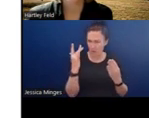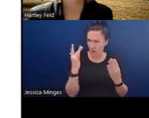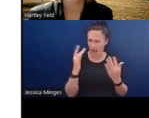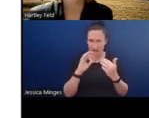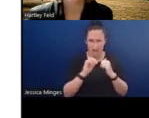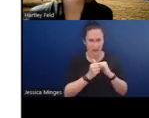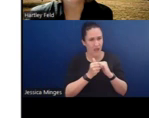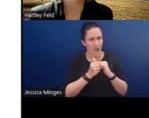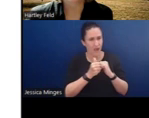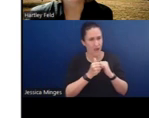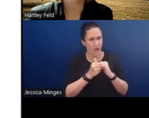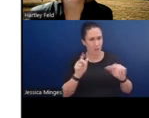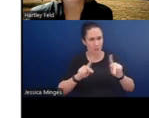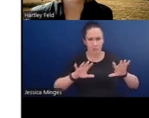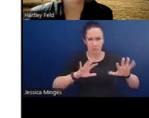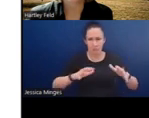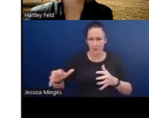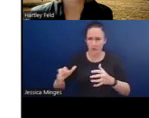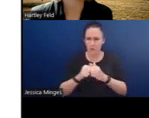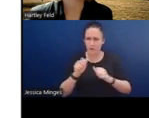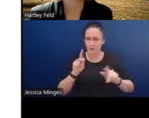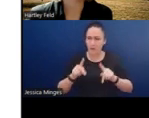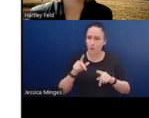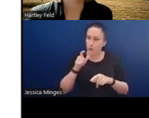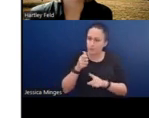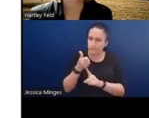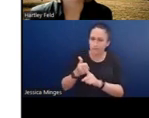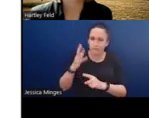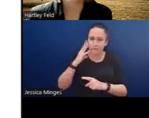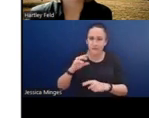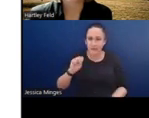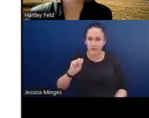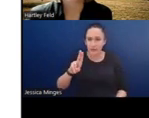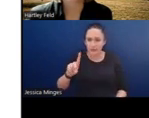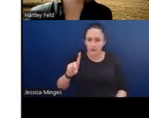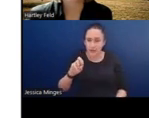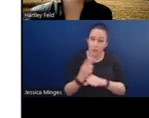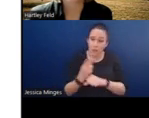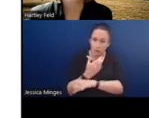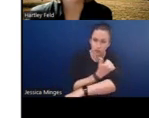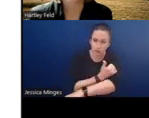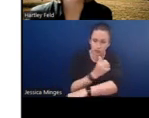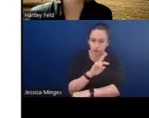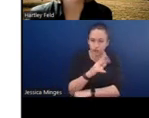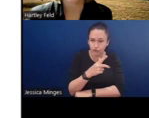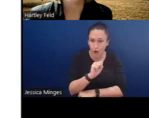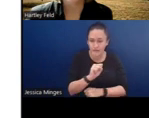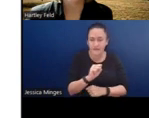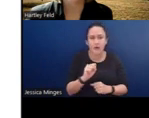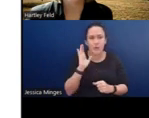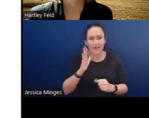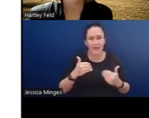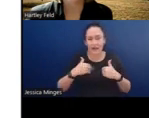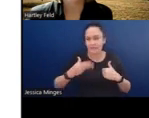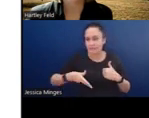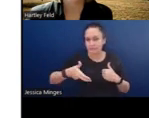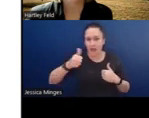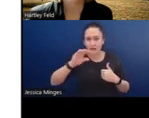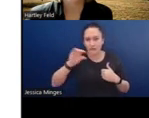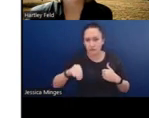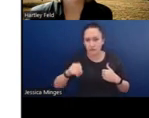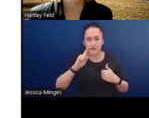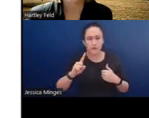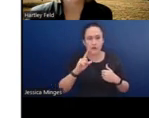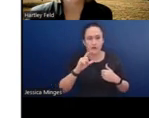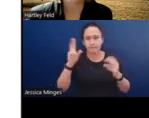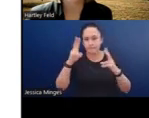how populations of people with substance use disorders or people who use drugs have the highest rates of unintended pregnancies. So we do know that this is a